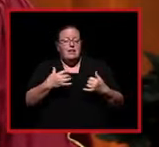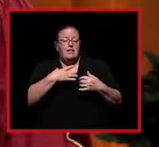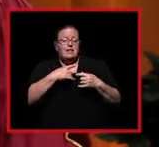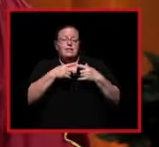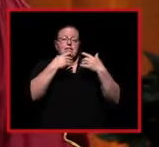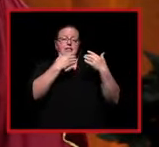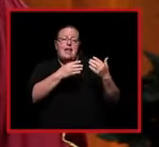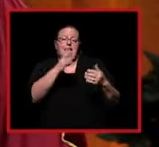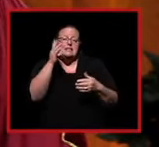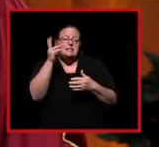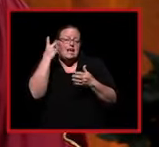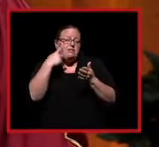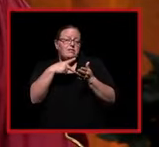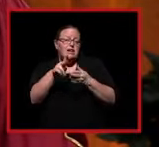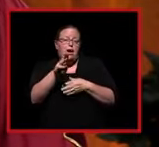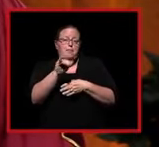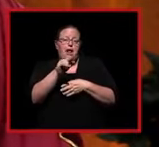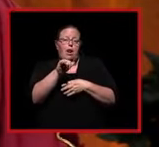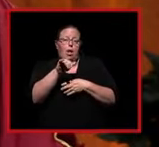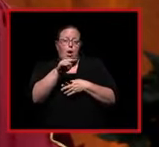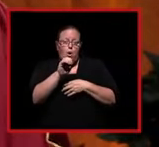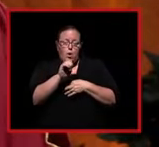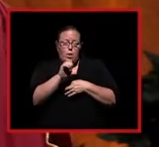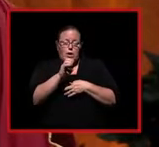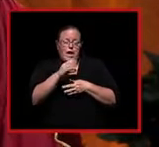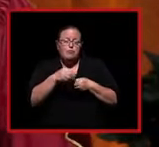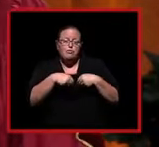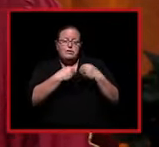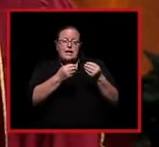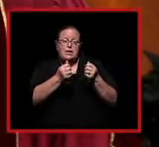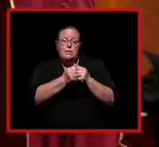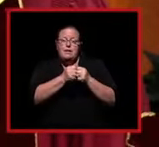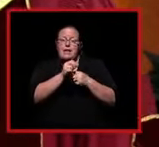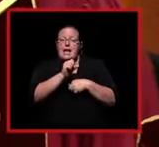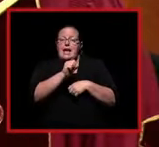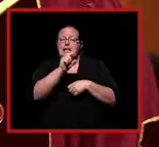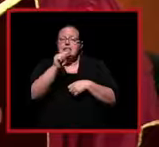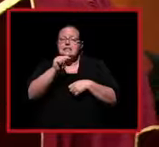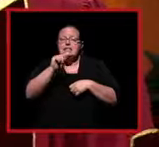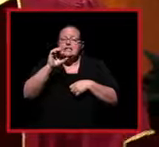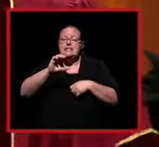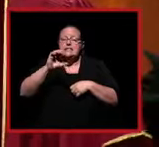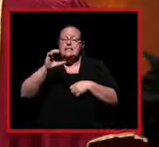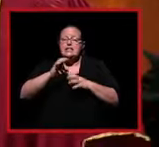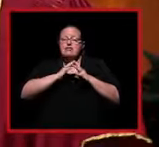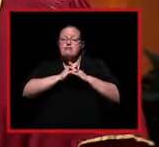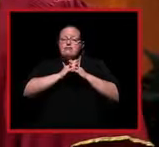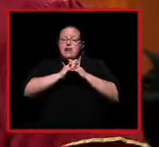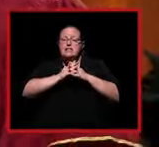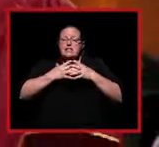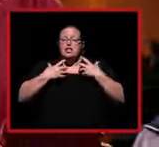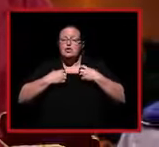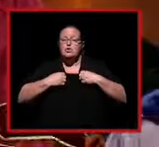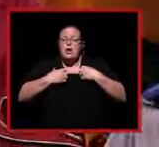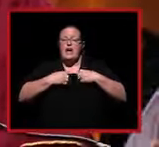thank Secretary Malone and present him with an STCC wrestling